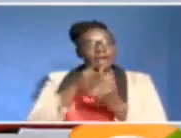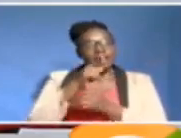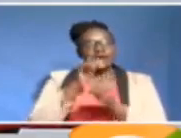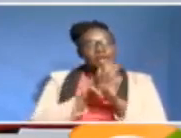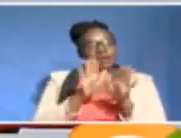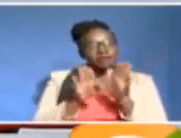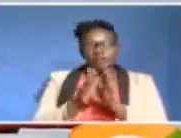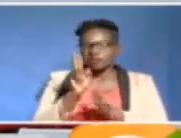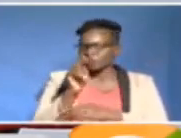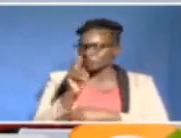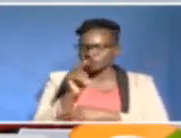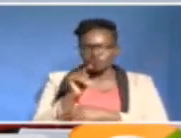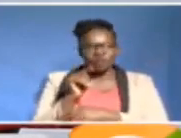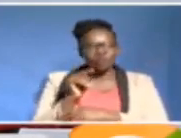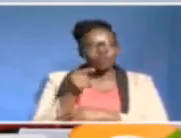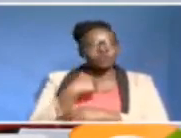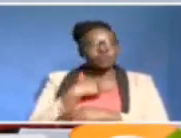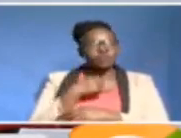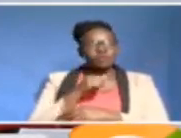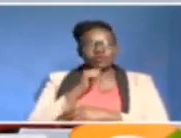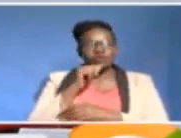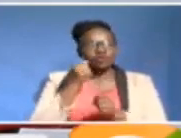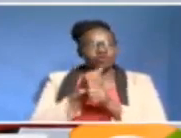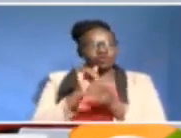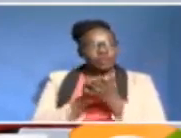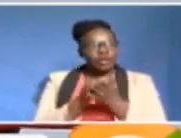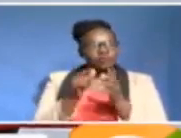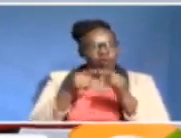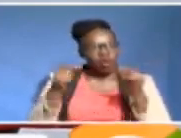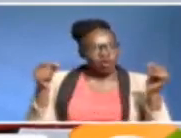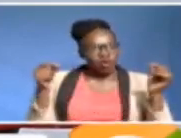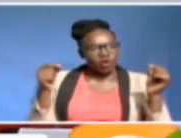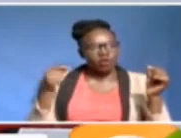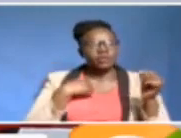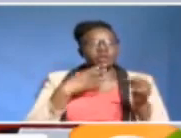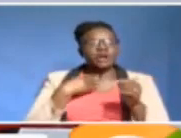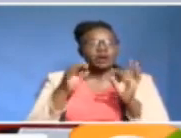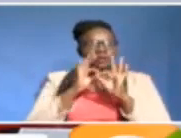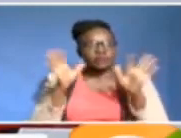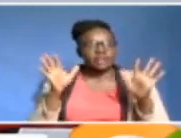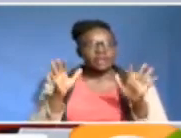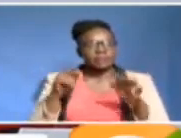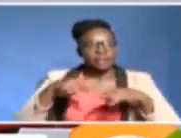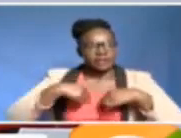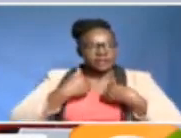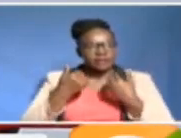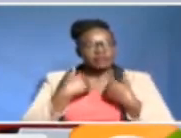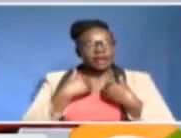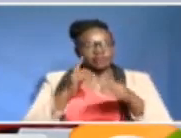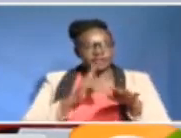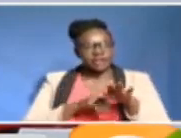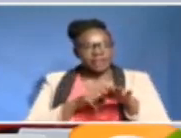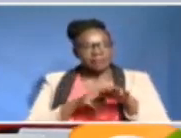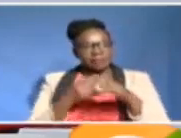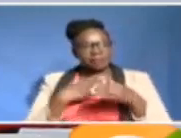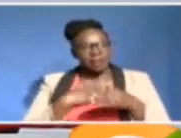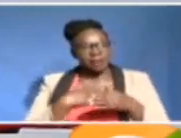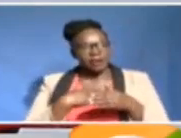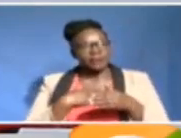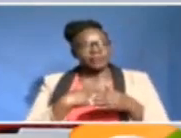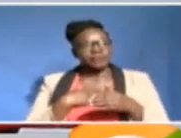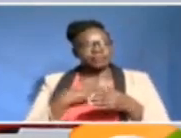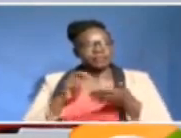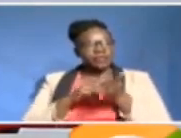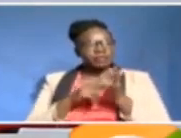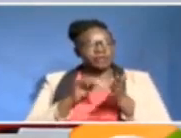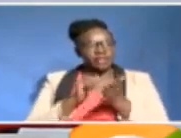that. I didn't do this like for long. I want to make it very clear. I had my moments and I saw this can't